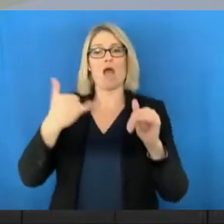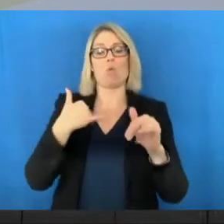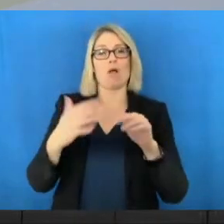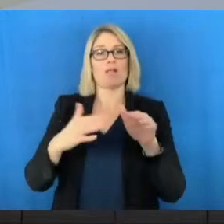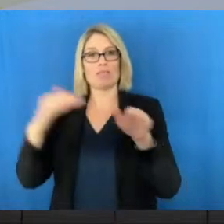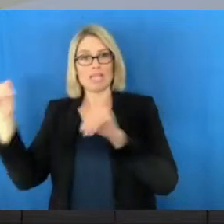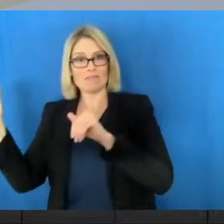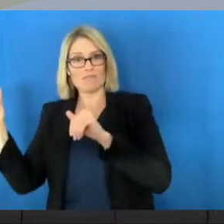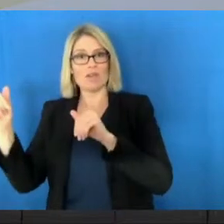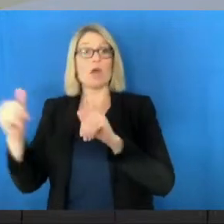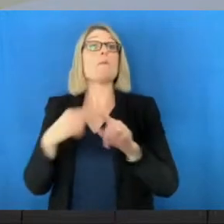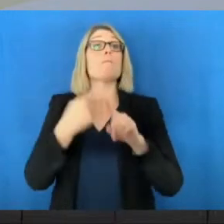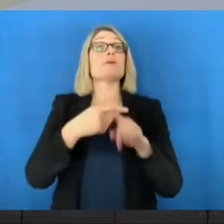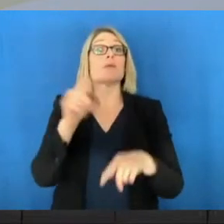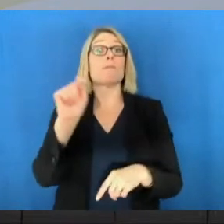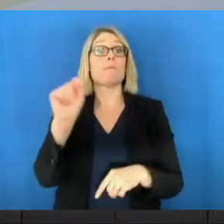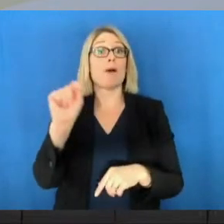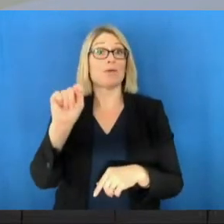shared washrooms